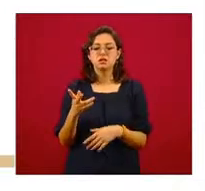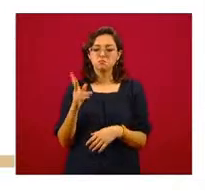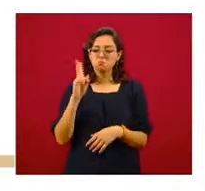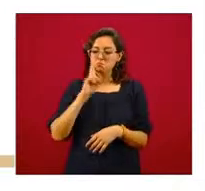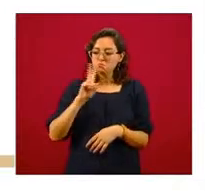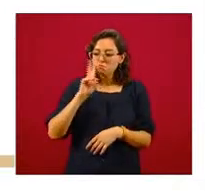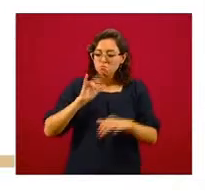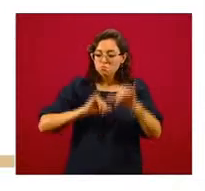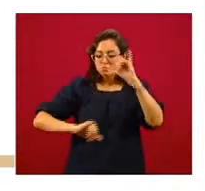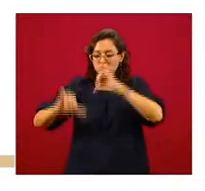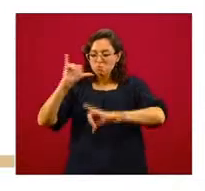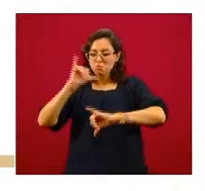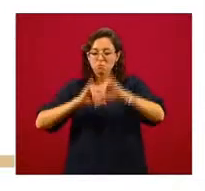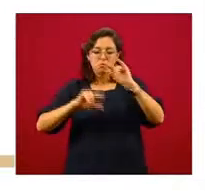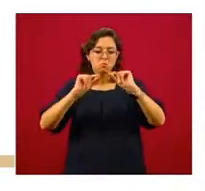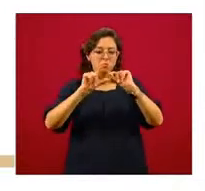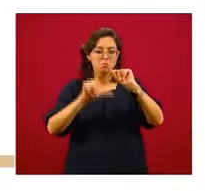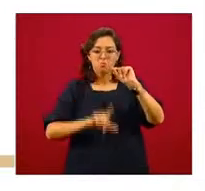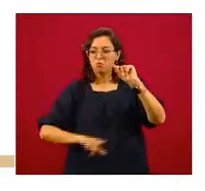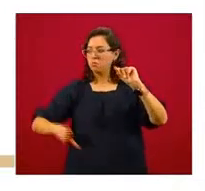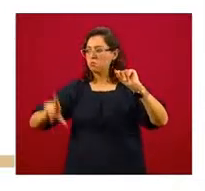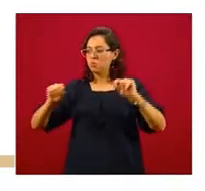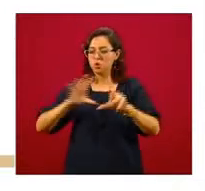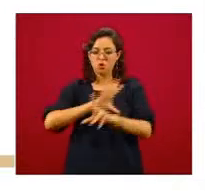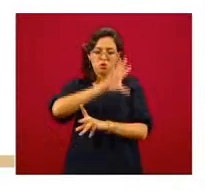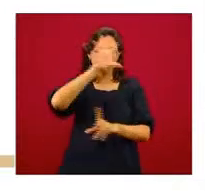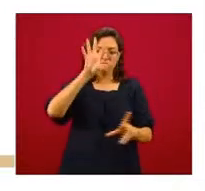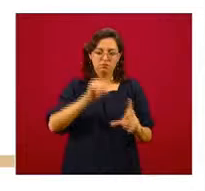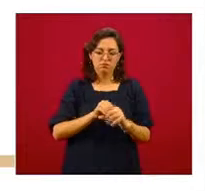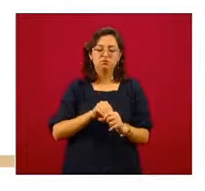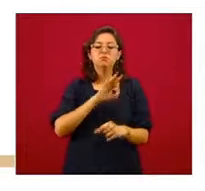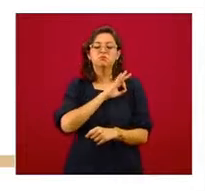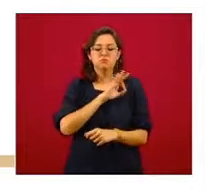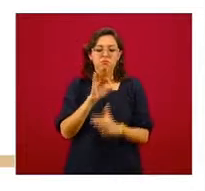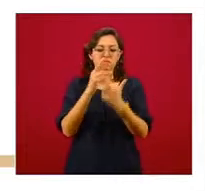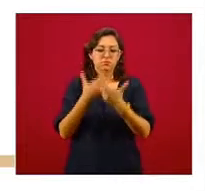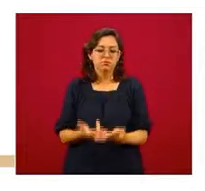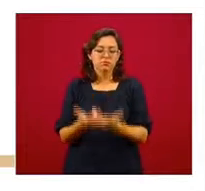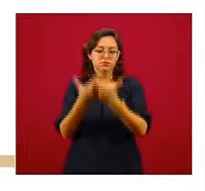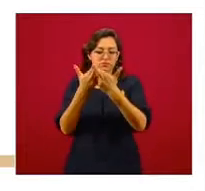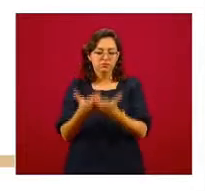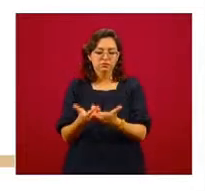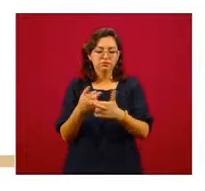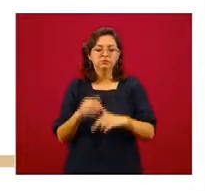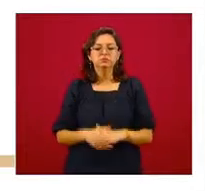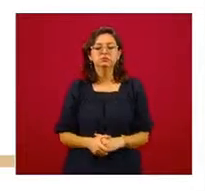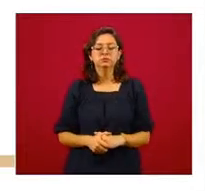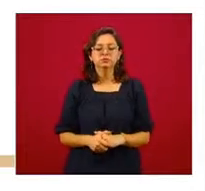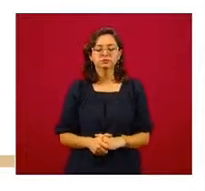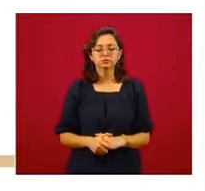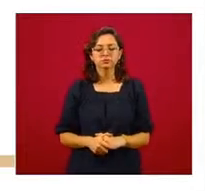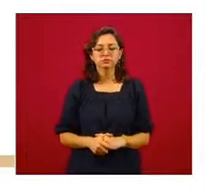230,000 tests are still available and have not been used yet throughout the network.